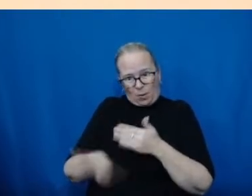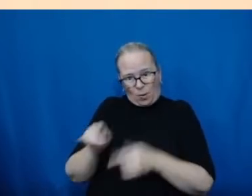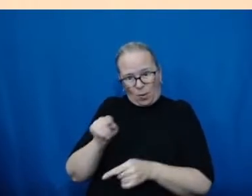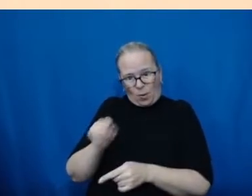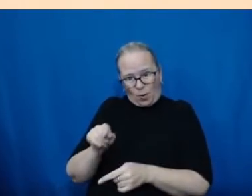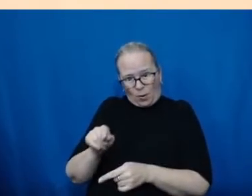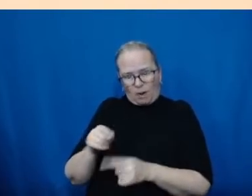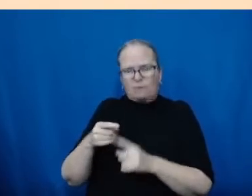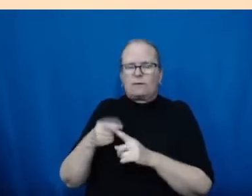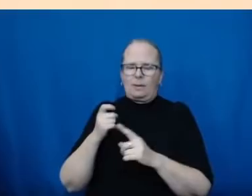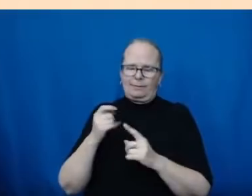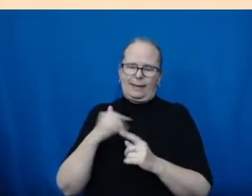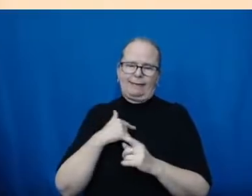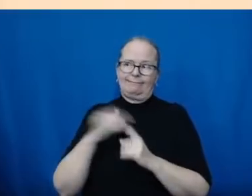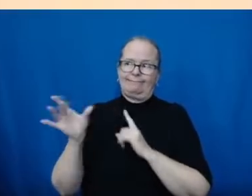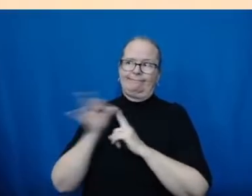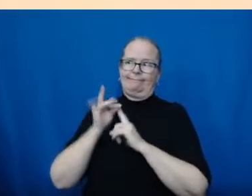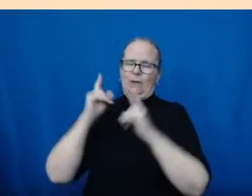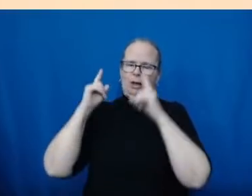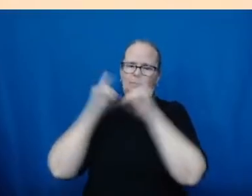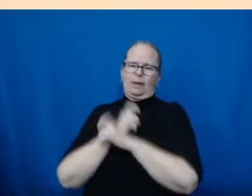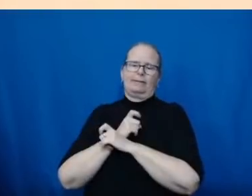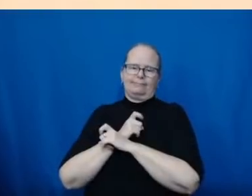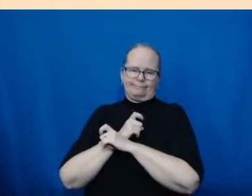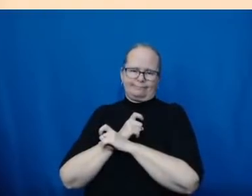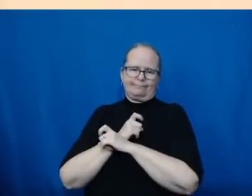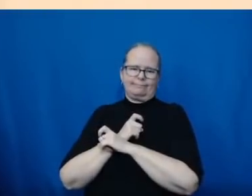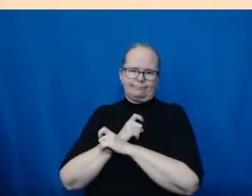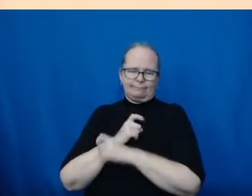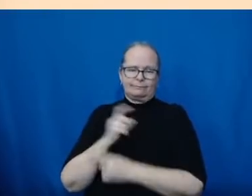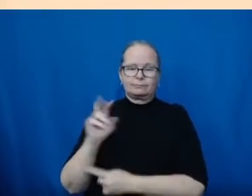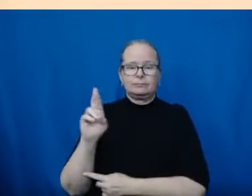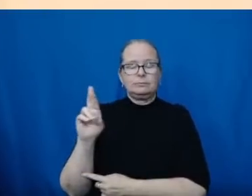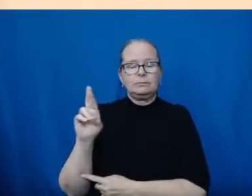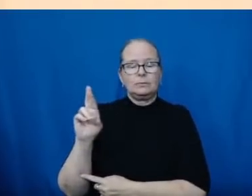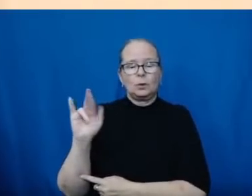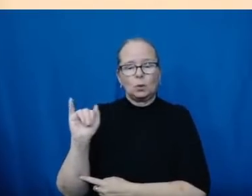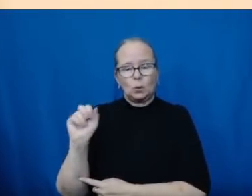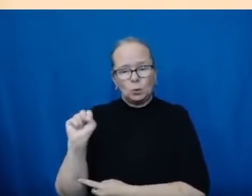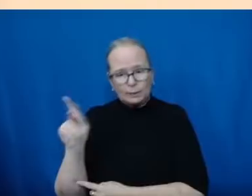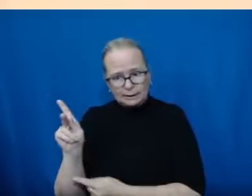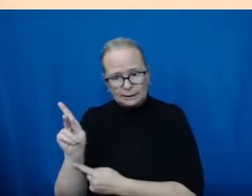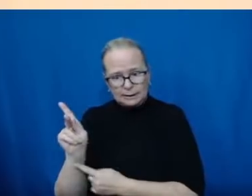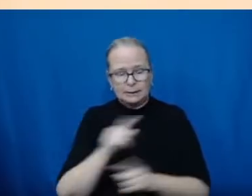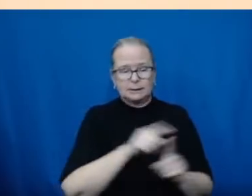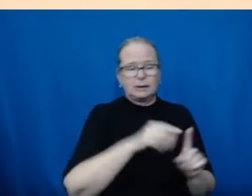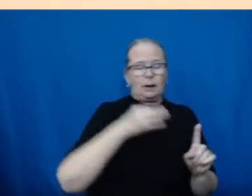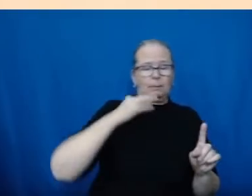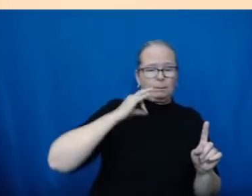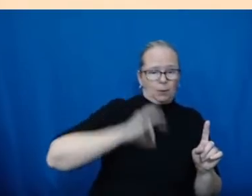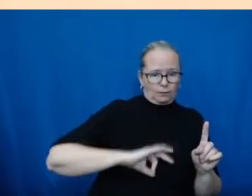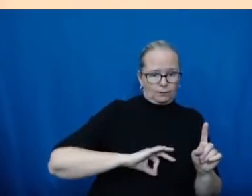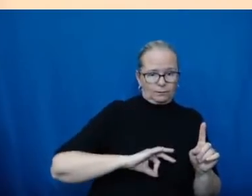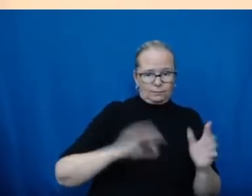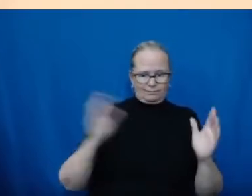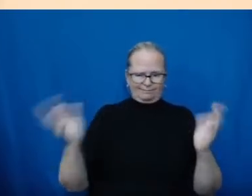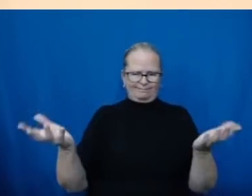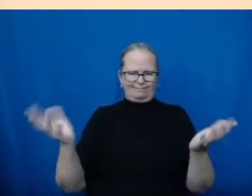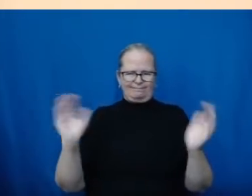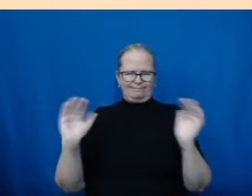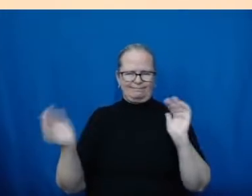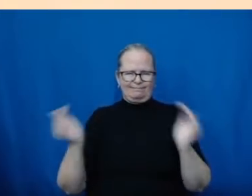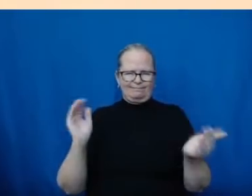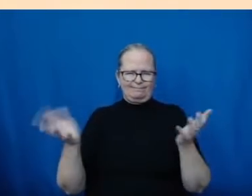versus benefit, without question, the benefit of the vaccine is there, not just for the